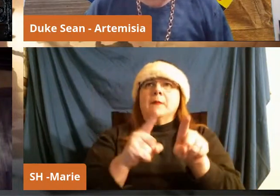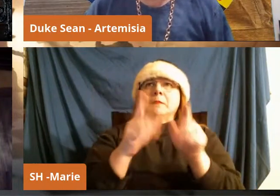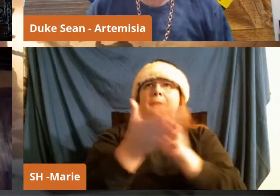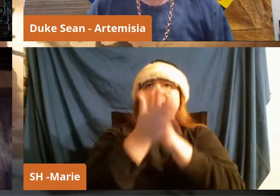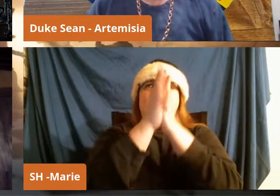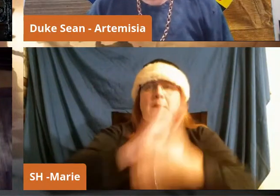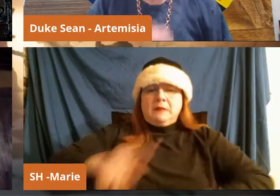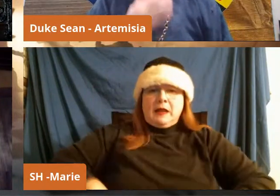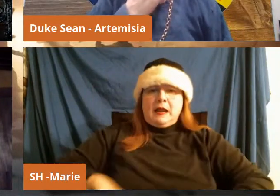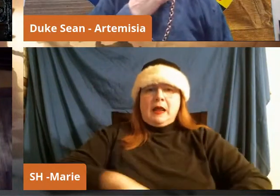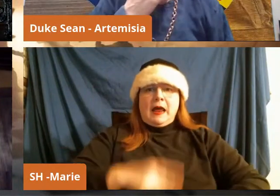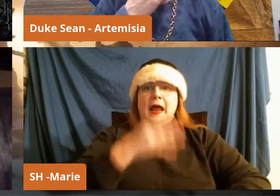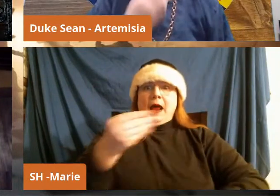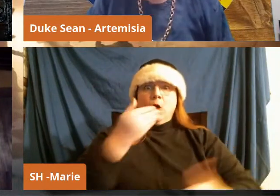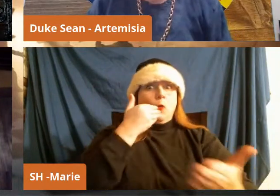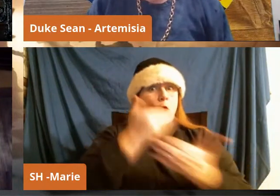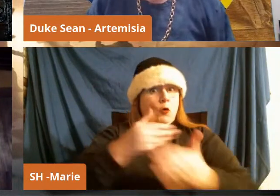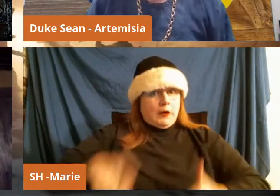knight and a good knight.